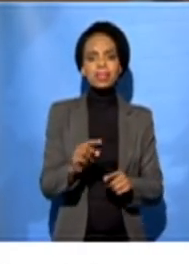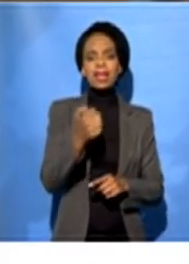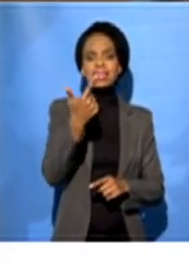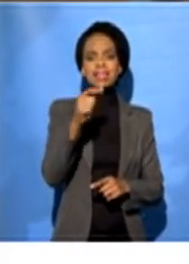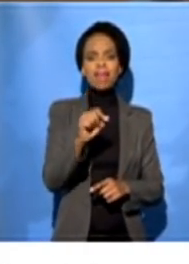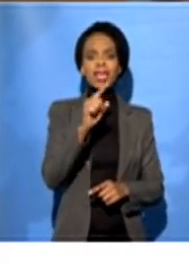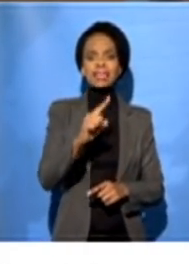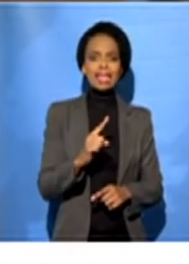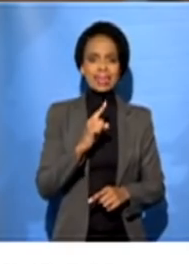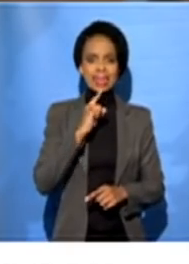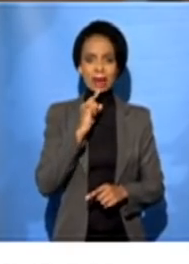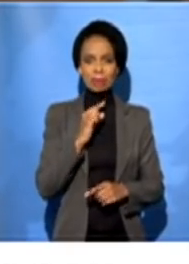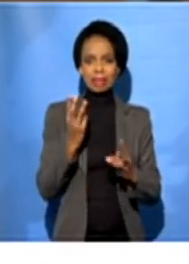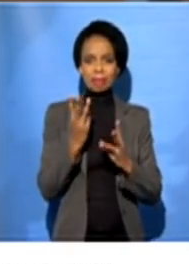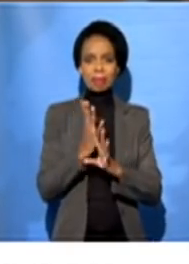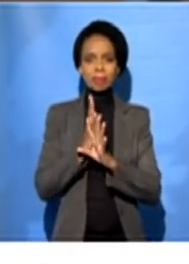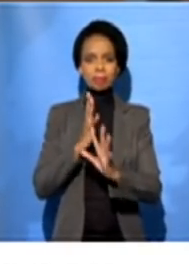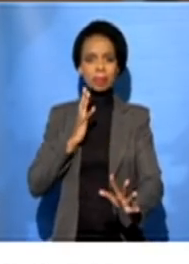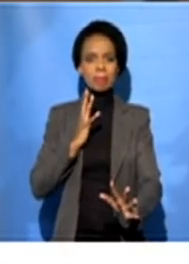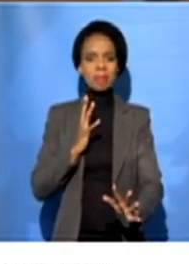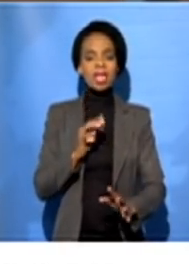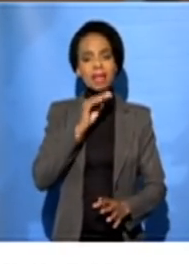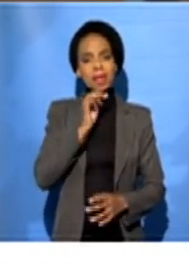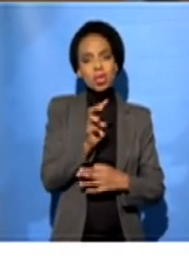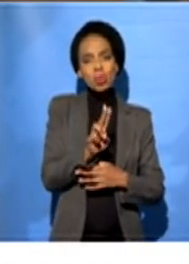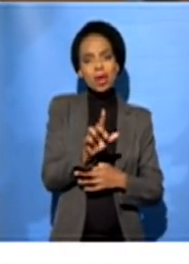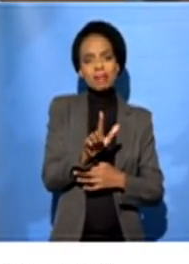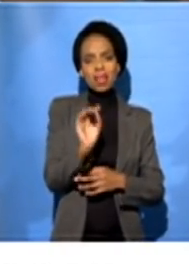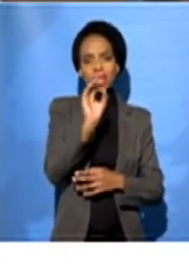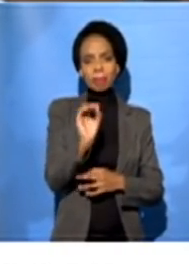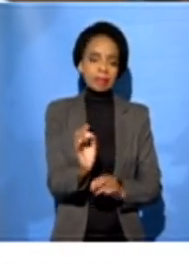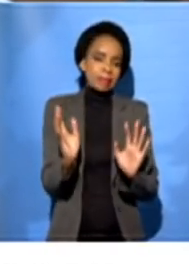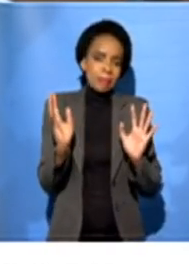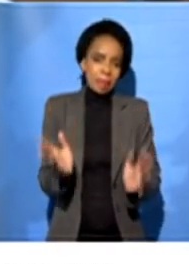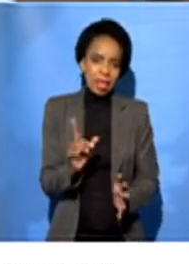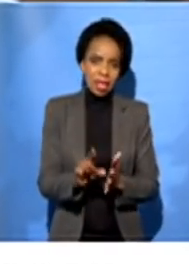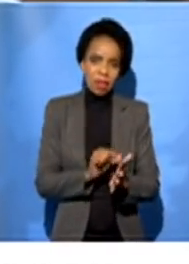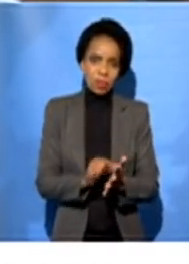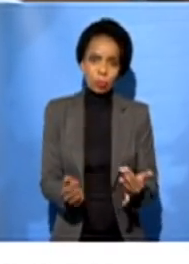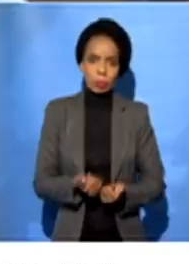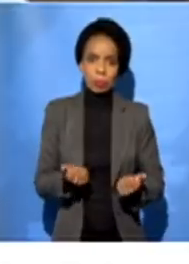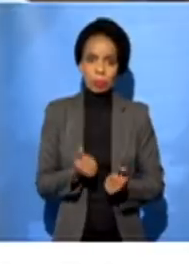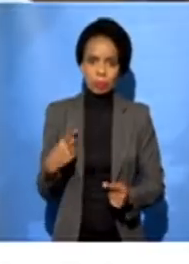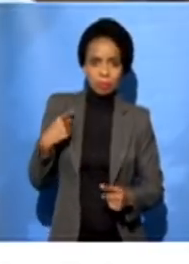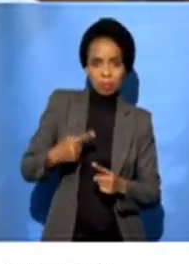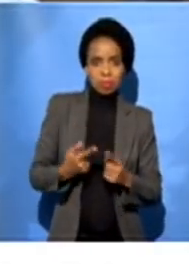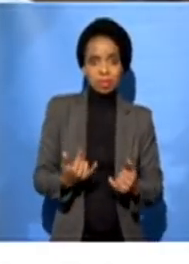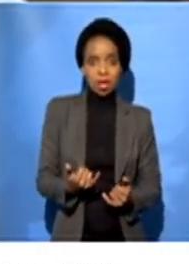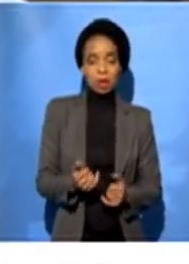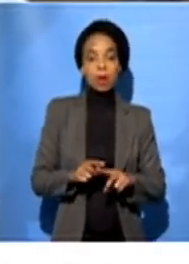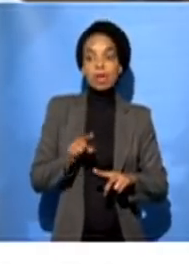470,000, that's about 27%, voted up until now, and this is according to the